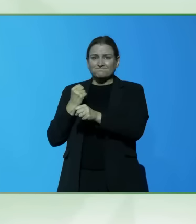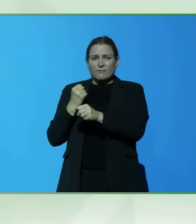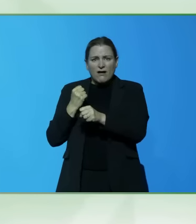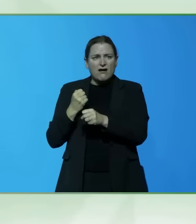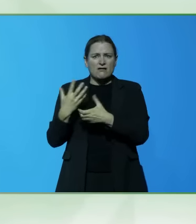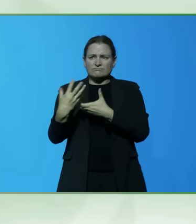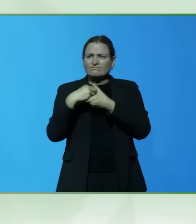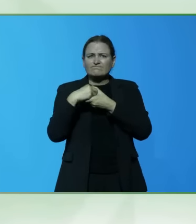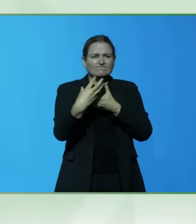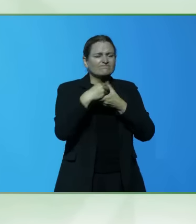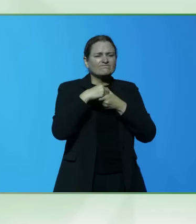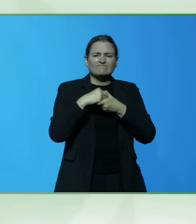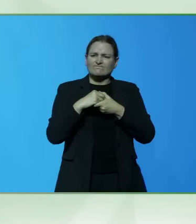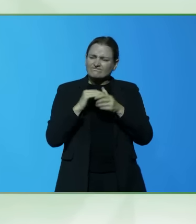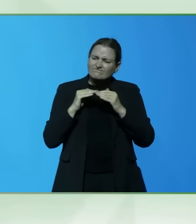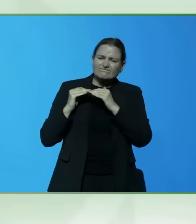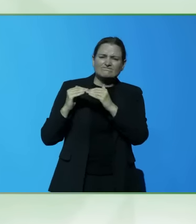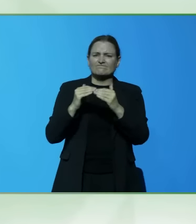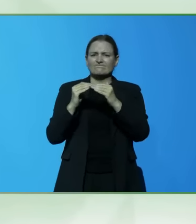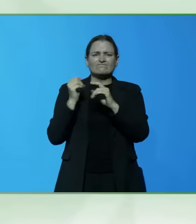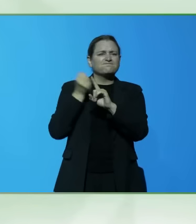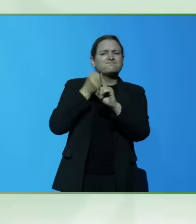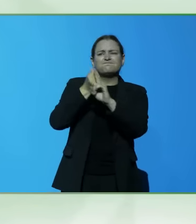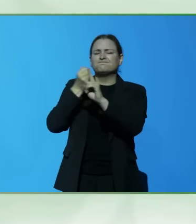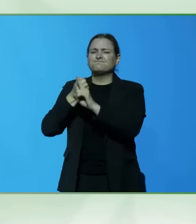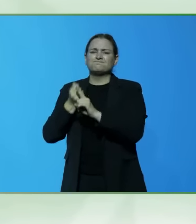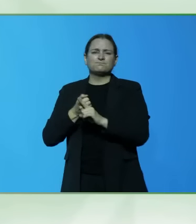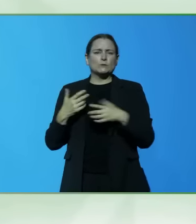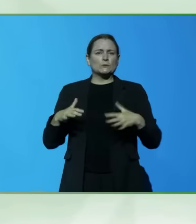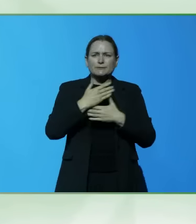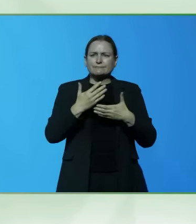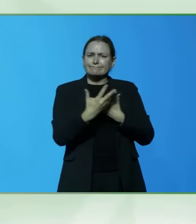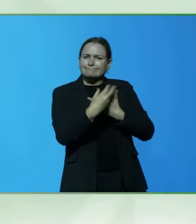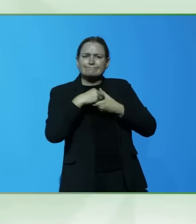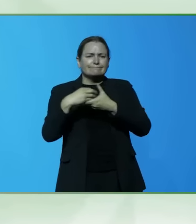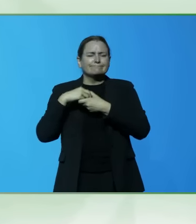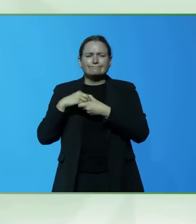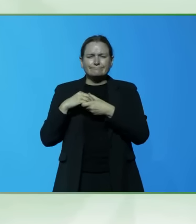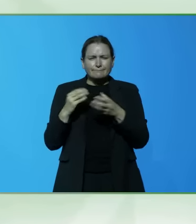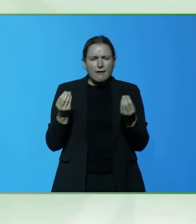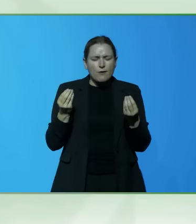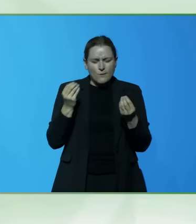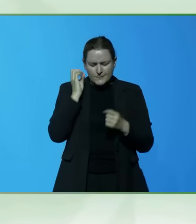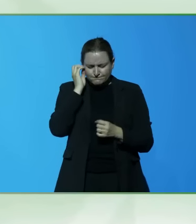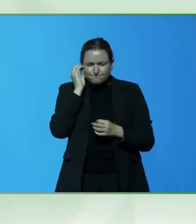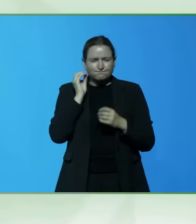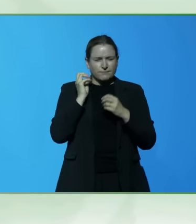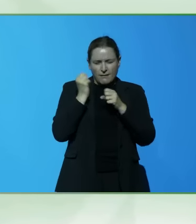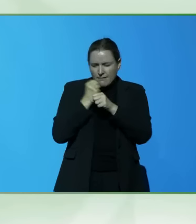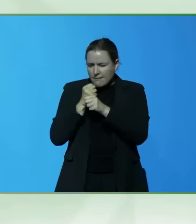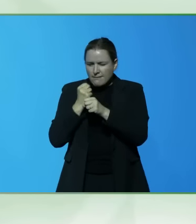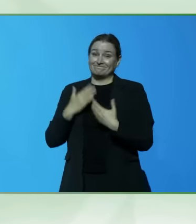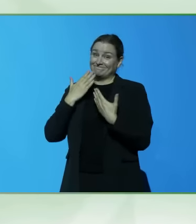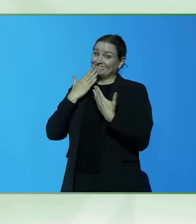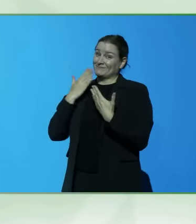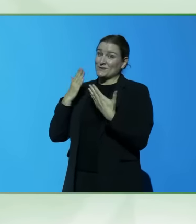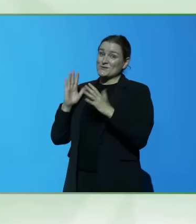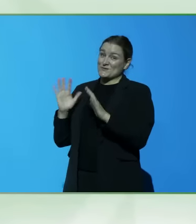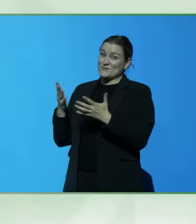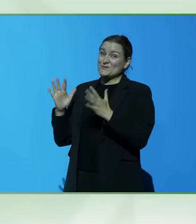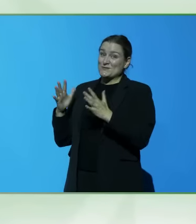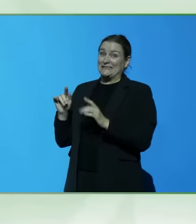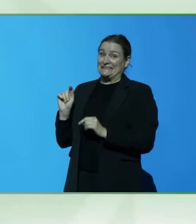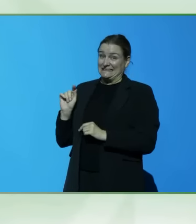before it was. He was the one who worked with people with disabilities in his business. He trusted that it's the right path, and many